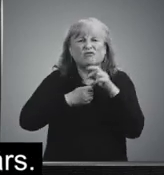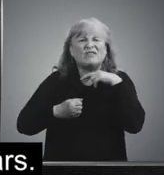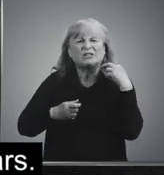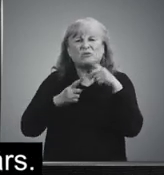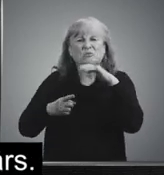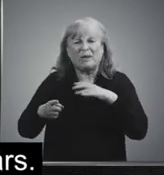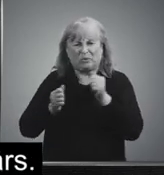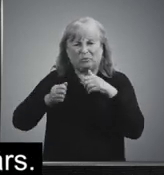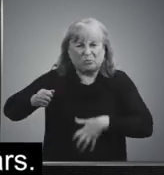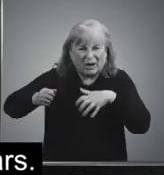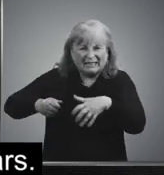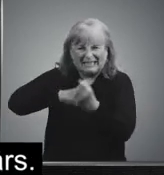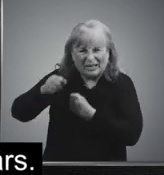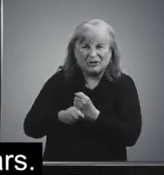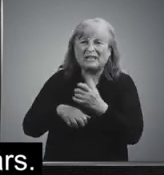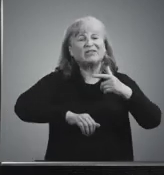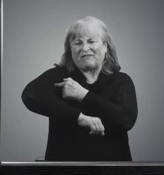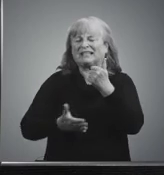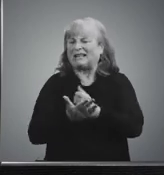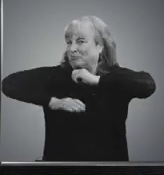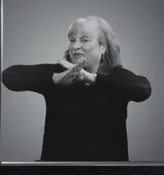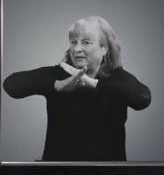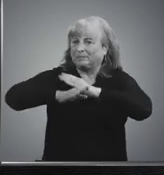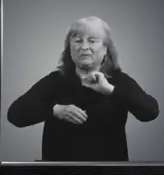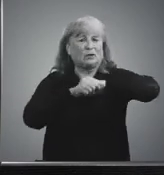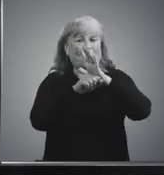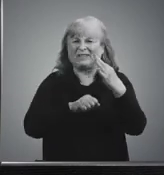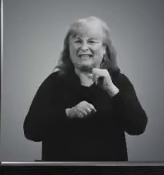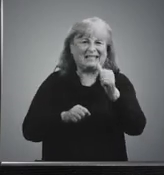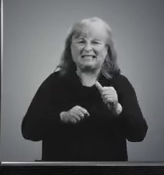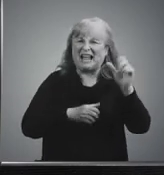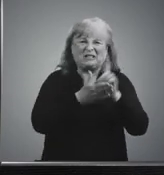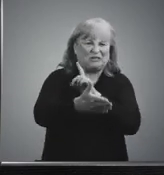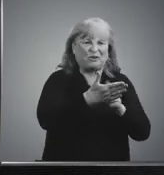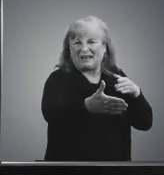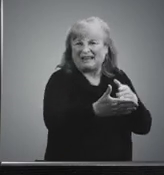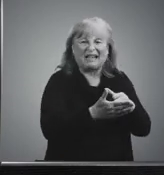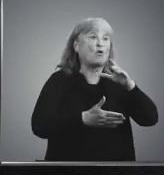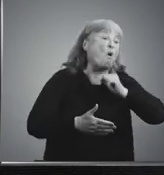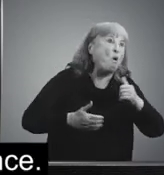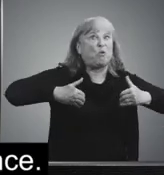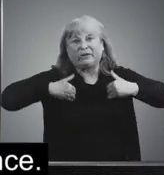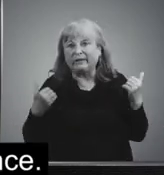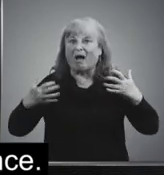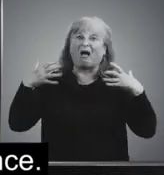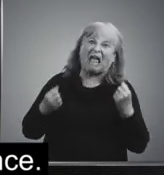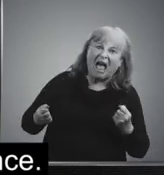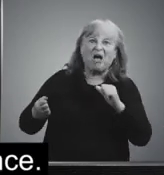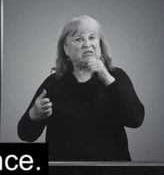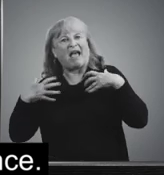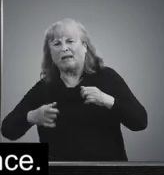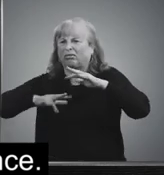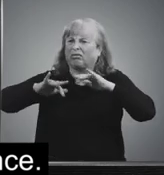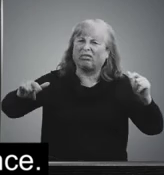of increased risk to women of childbearing years. COVID-19 does not discriminate by age or health status. There is no